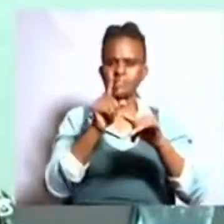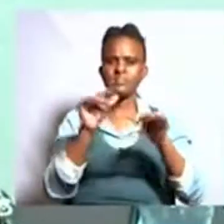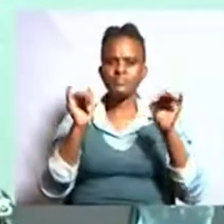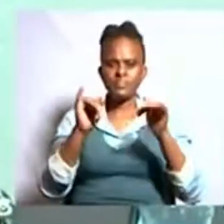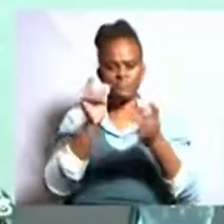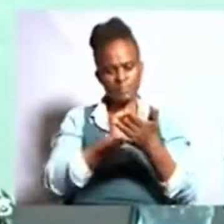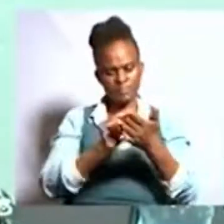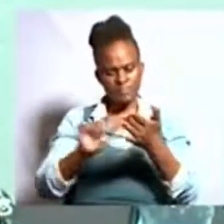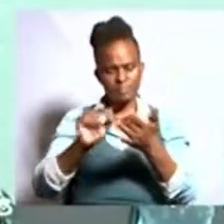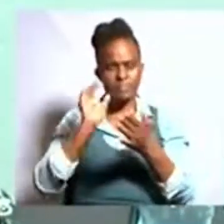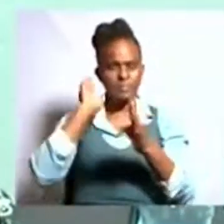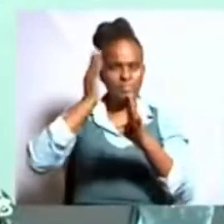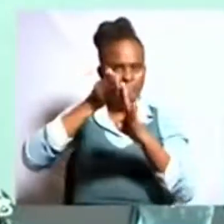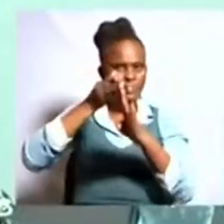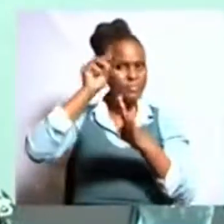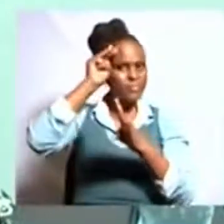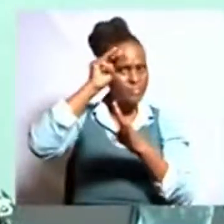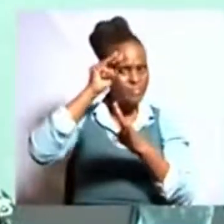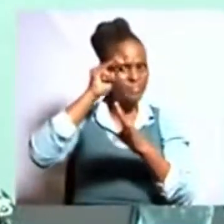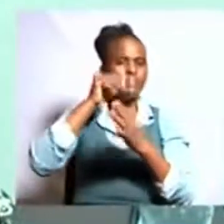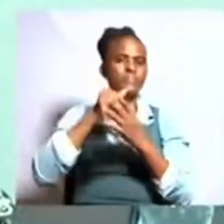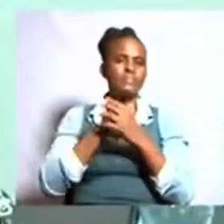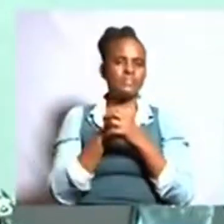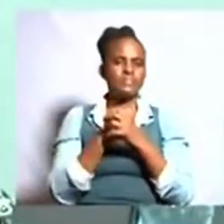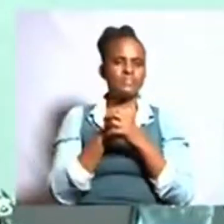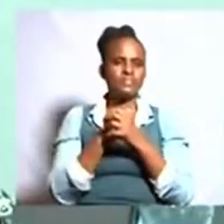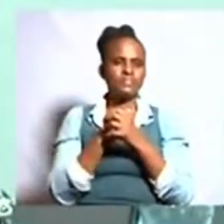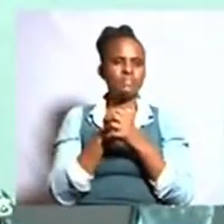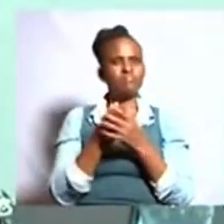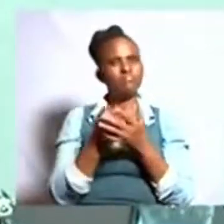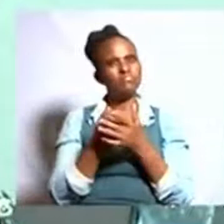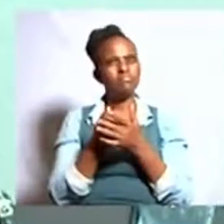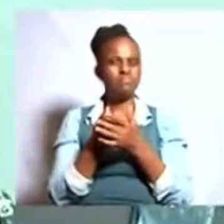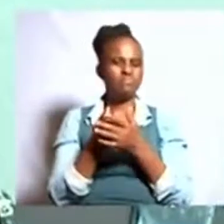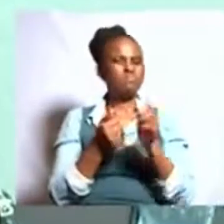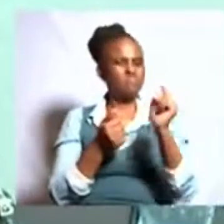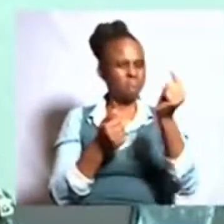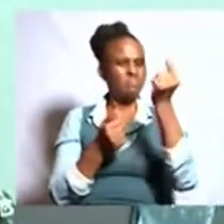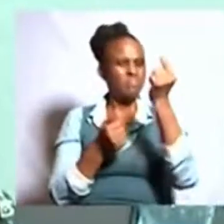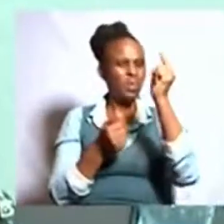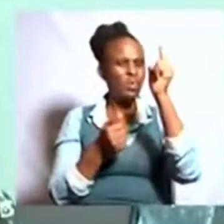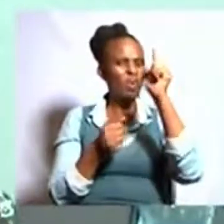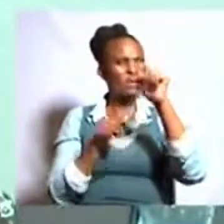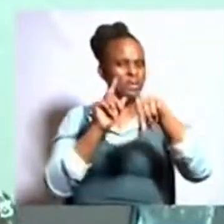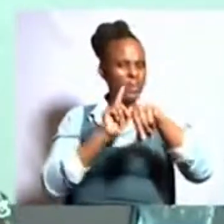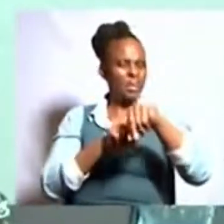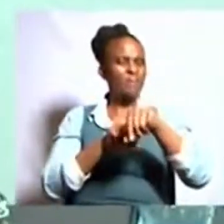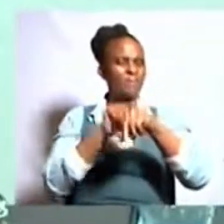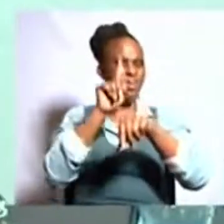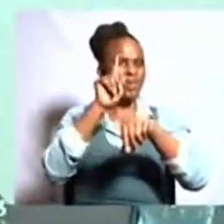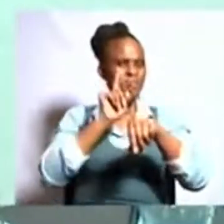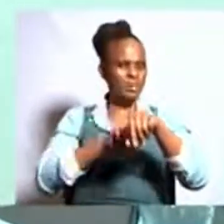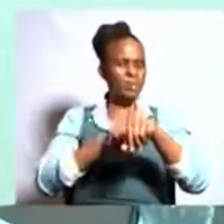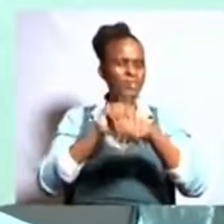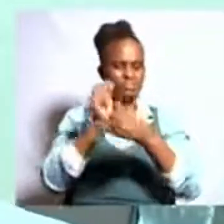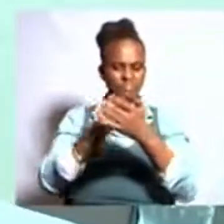wrote to the ministry on, I think, once, and